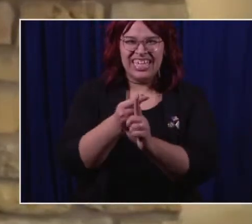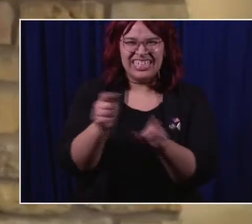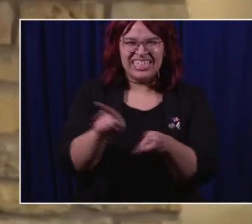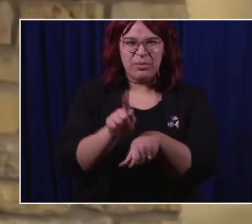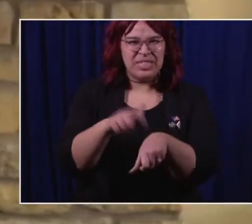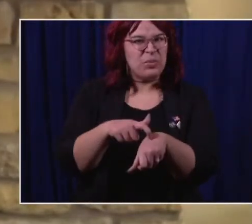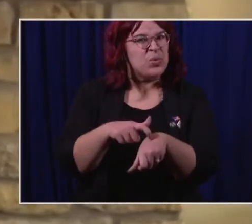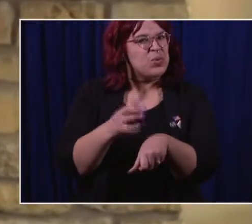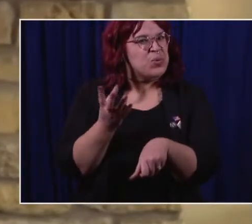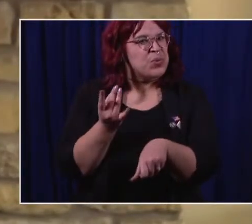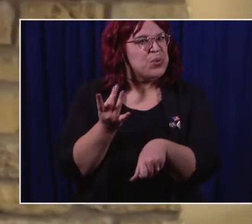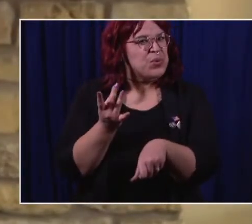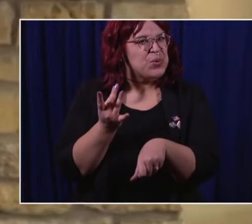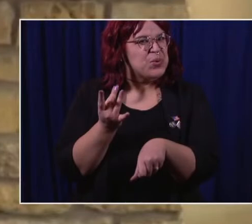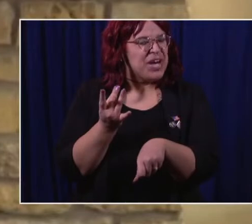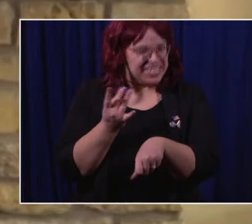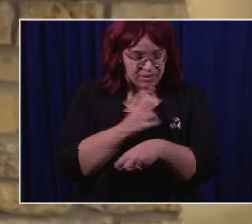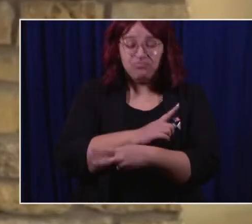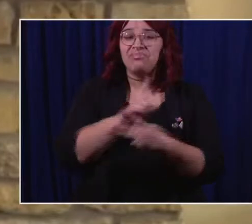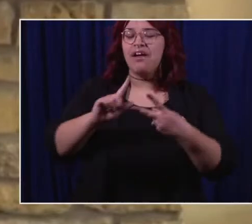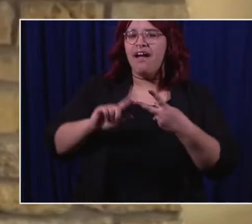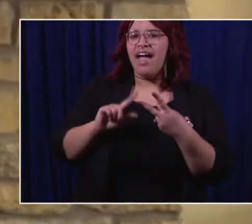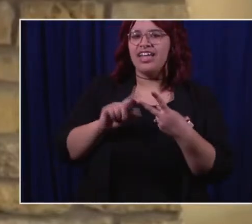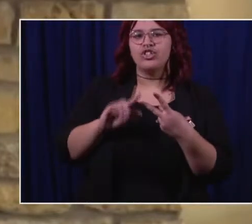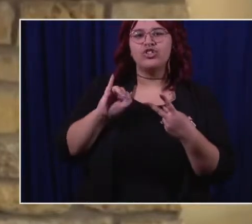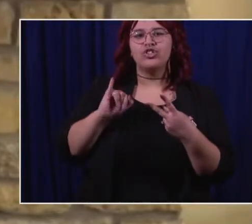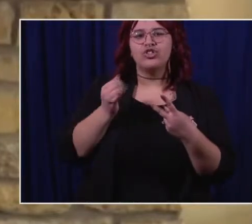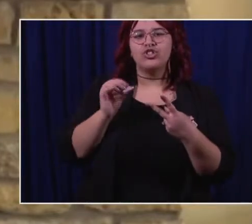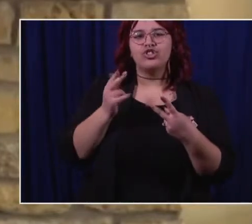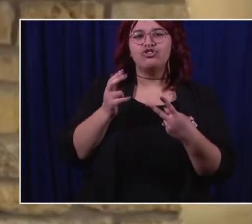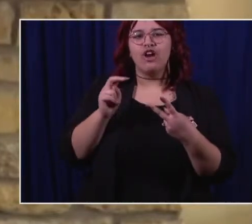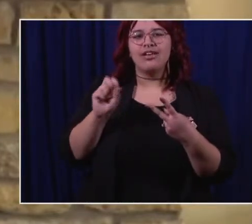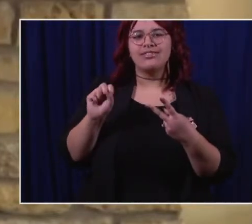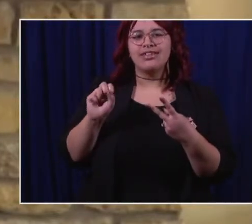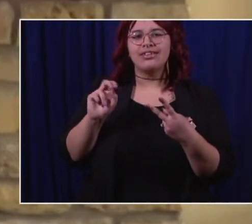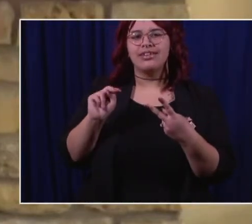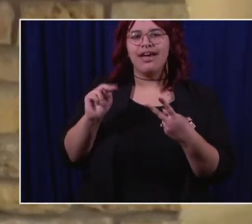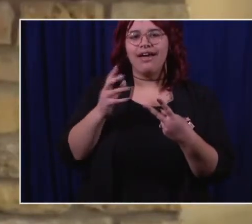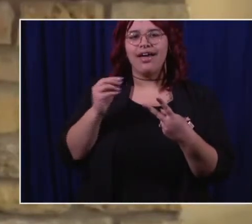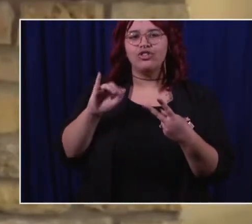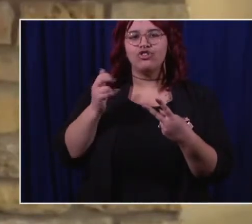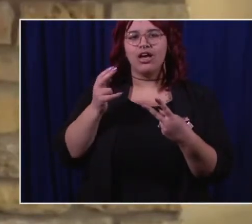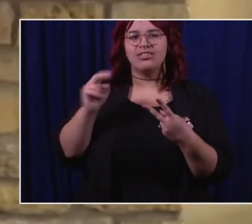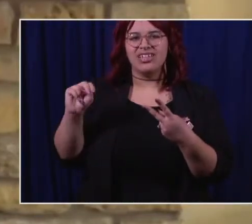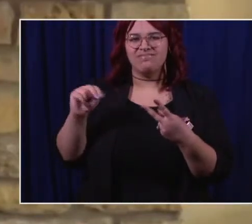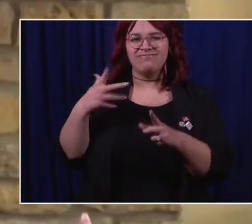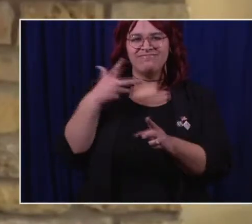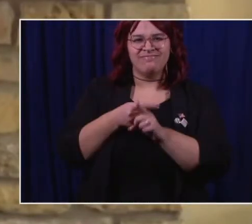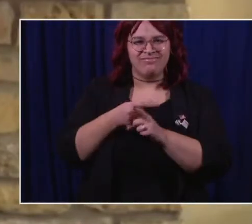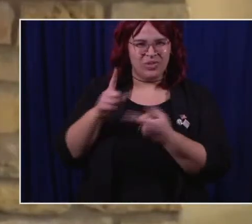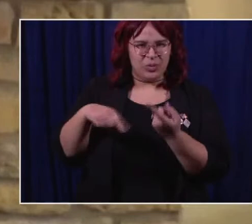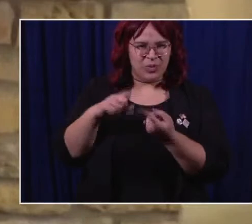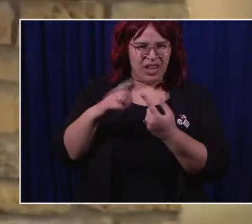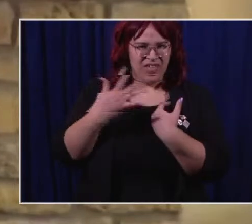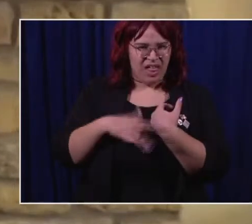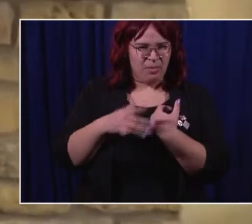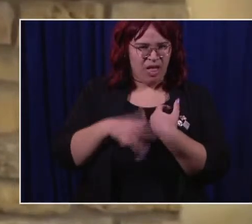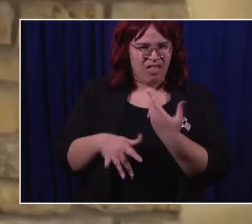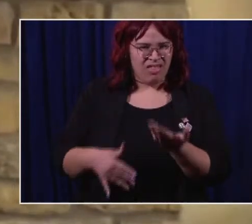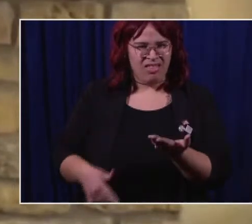can't be soon enough. My timetable is yesterday, but we're hearing maybe